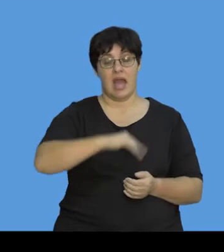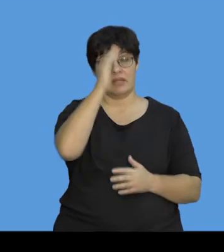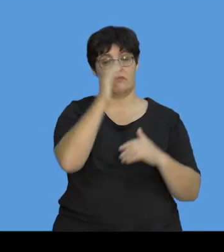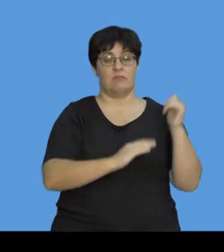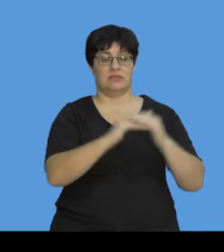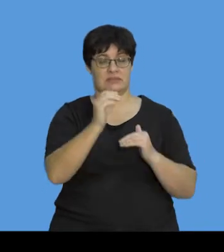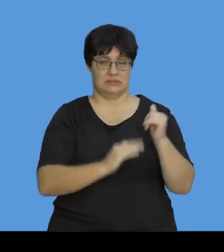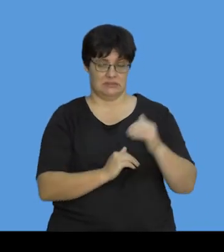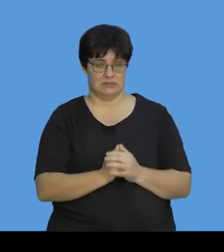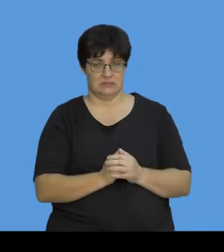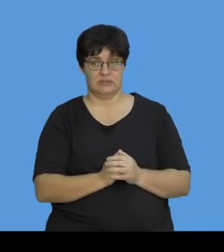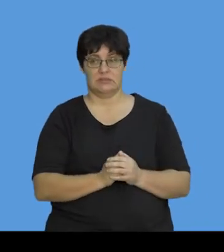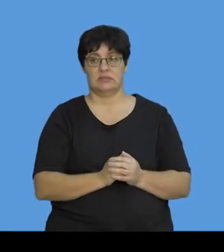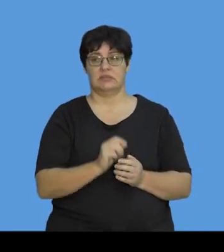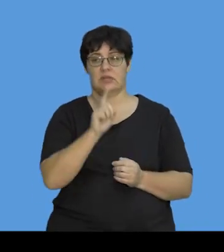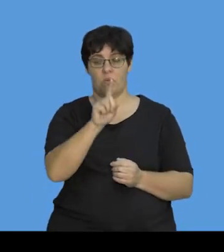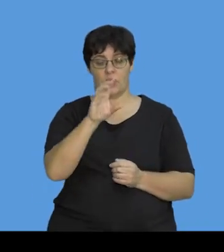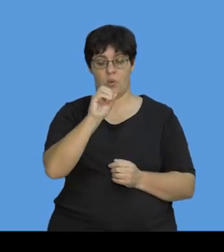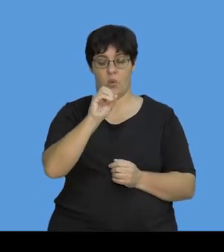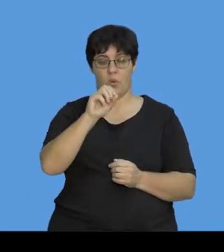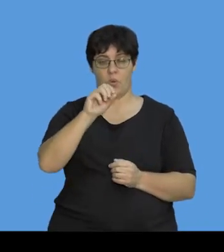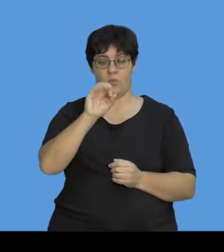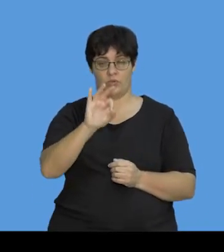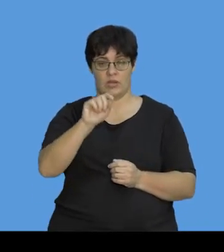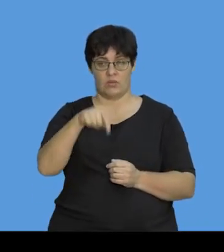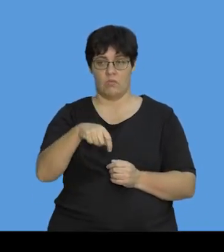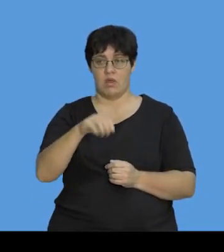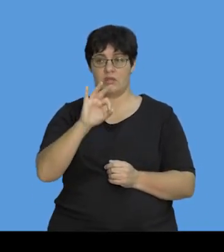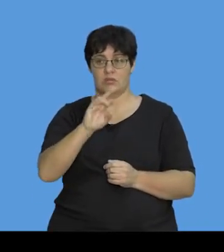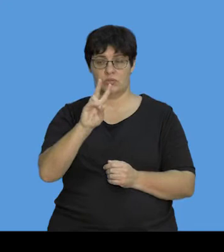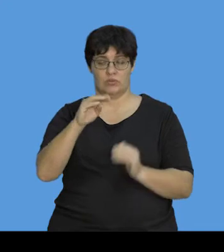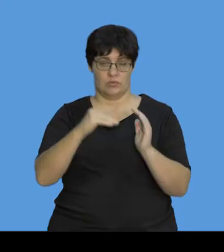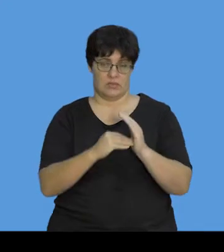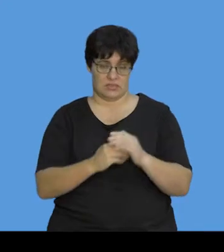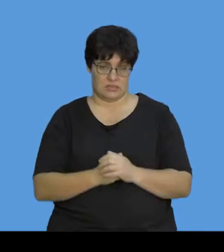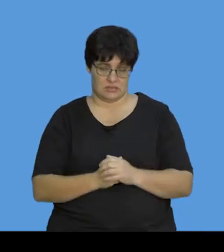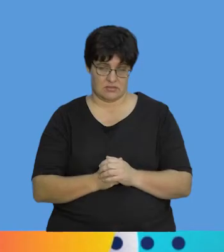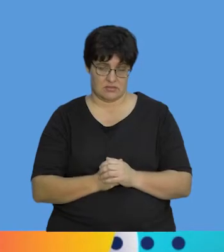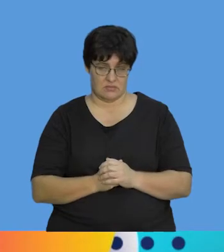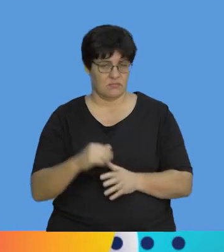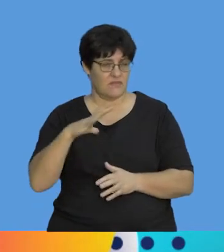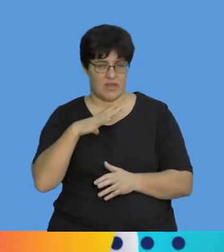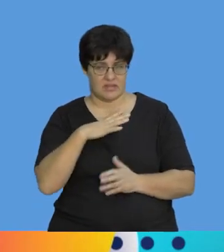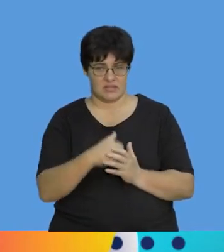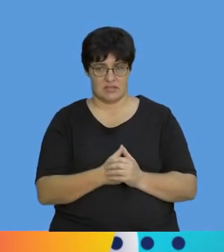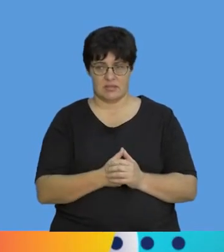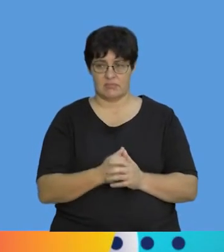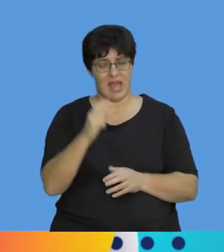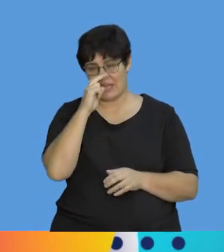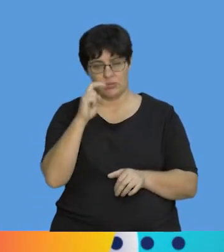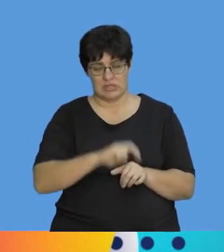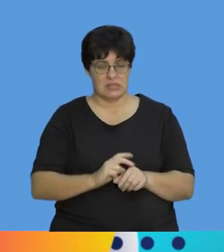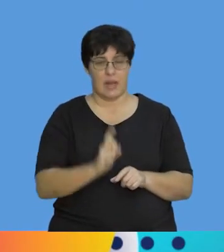of the building is 103,32 meters. That's fine, but I don't